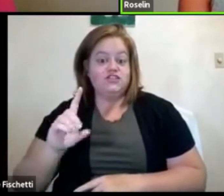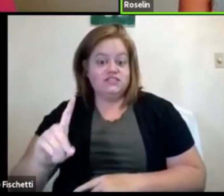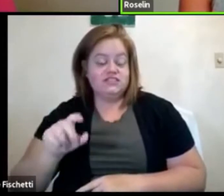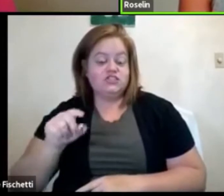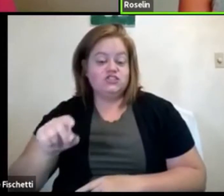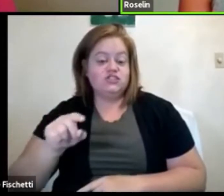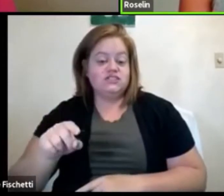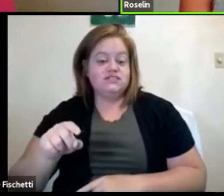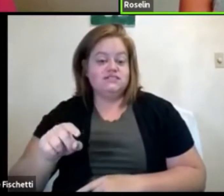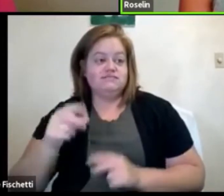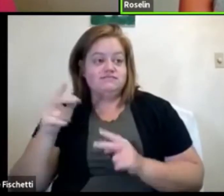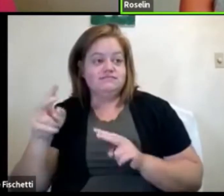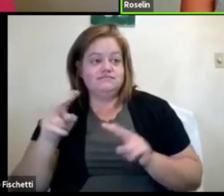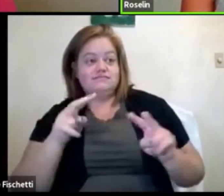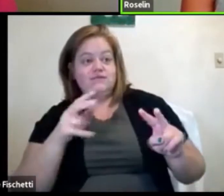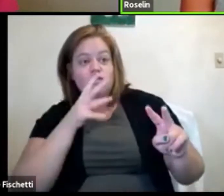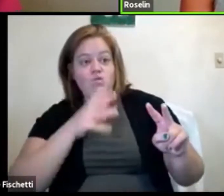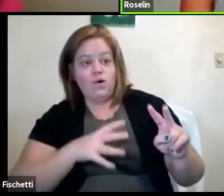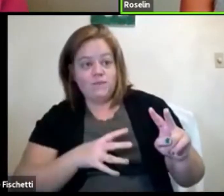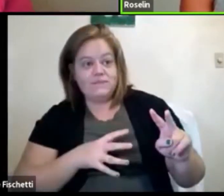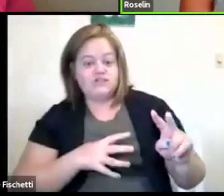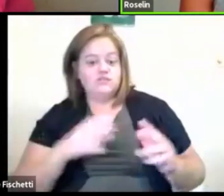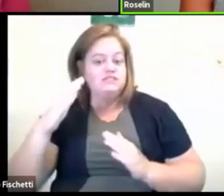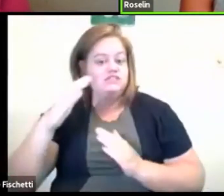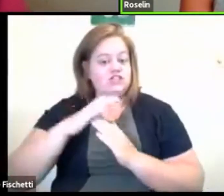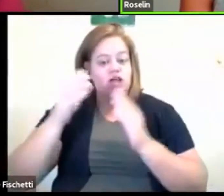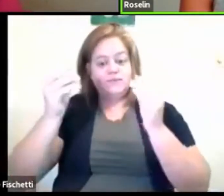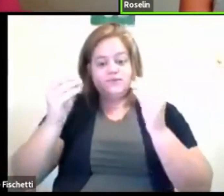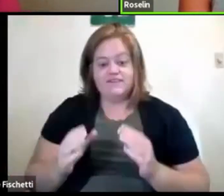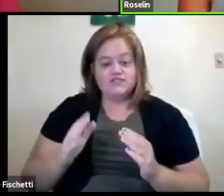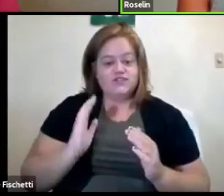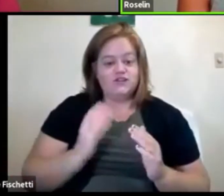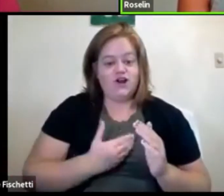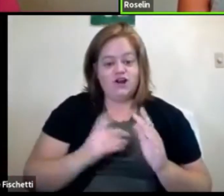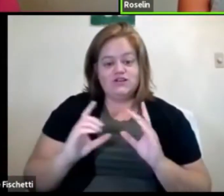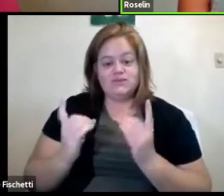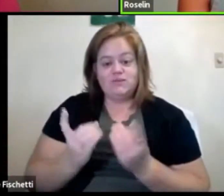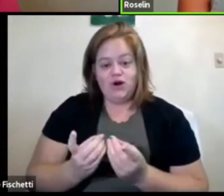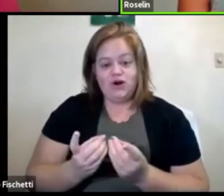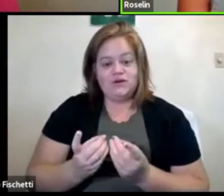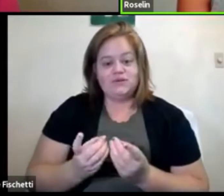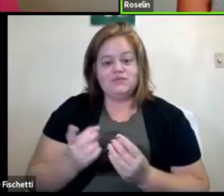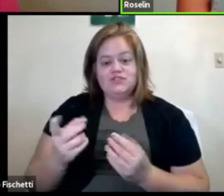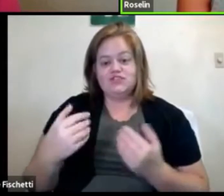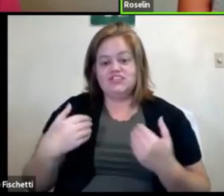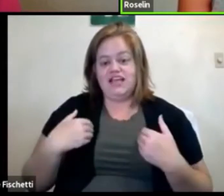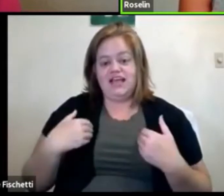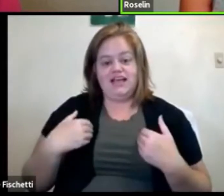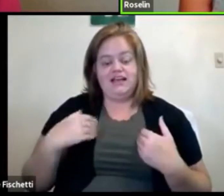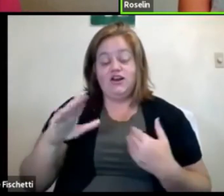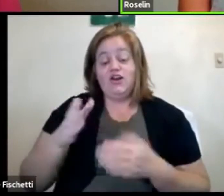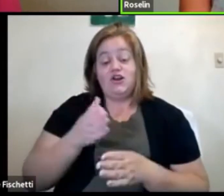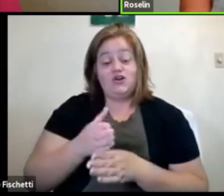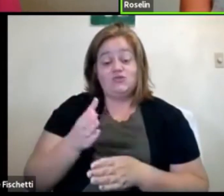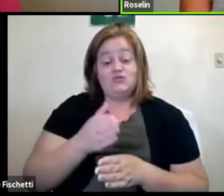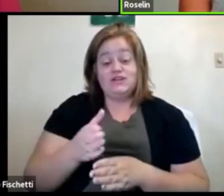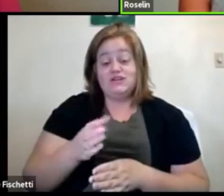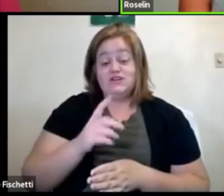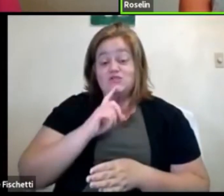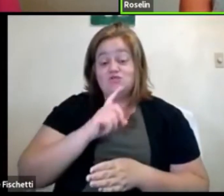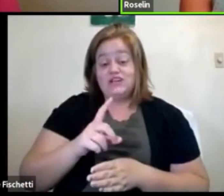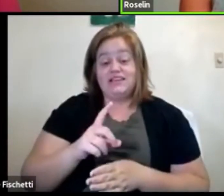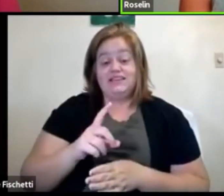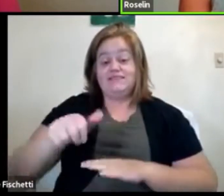a woman, she was one of the top professors in the department. She had like her career really in